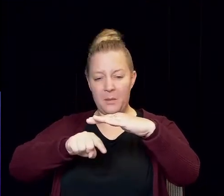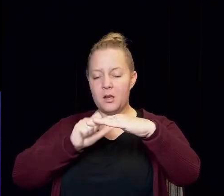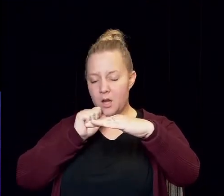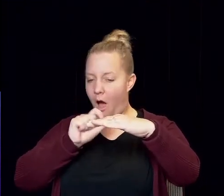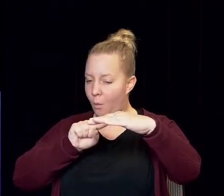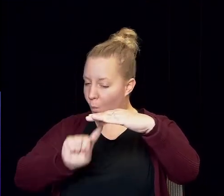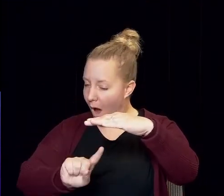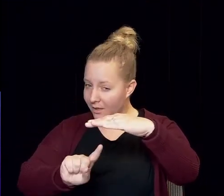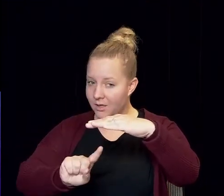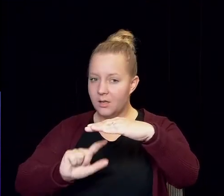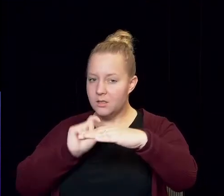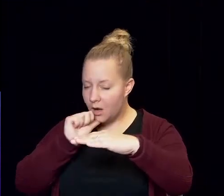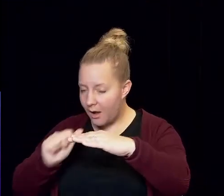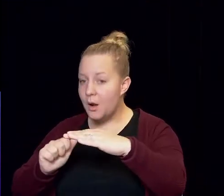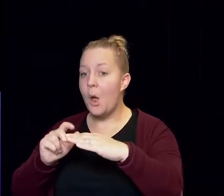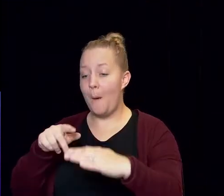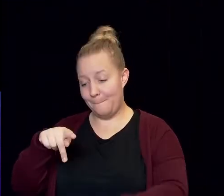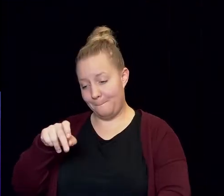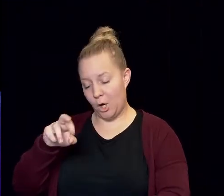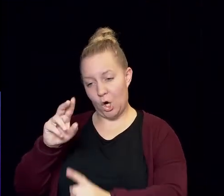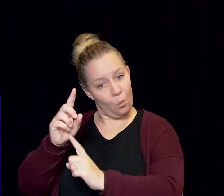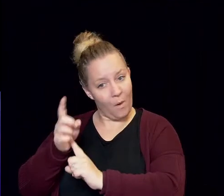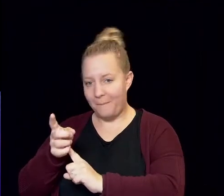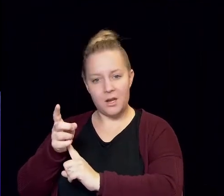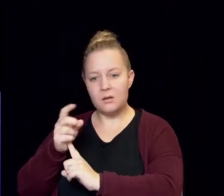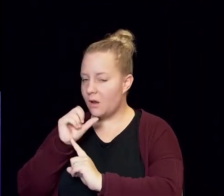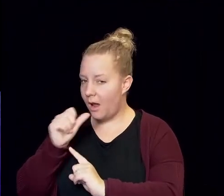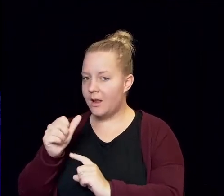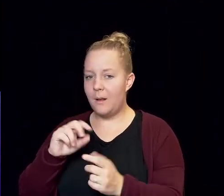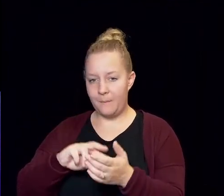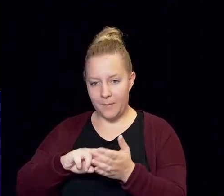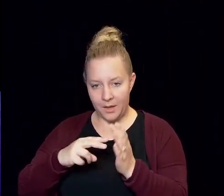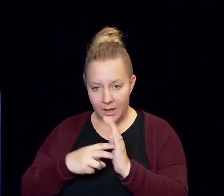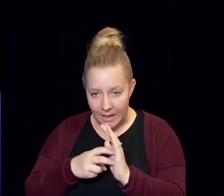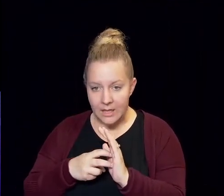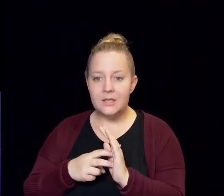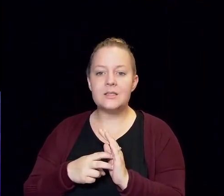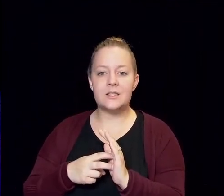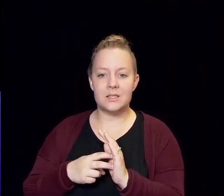minute. So in order to get that, I'm going to take 60 pages